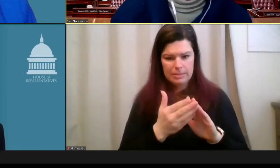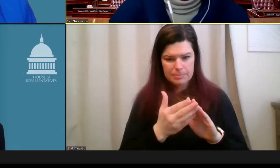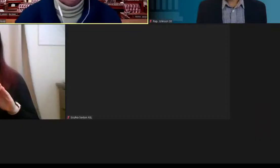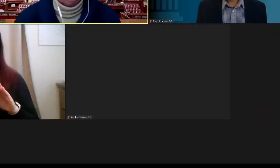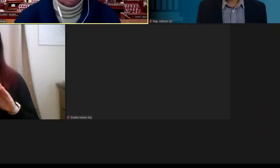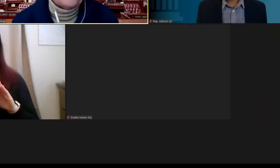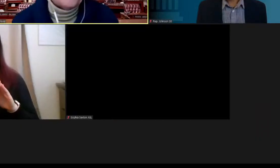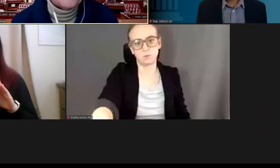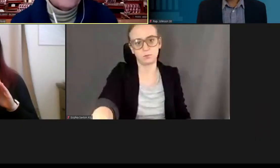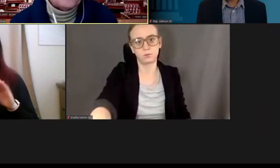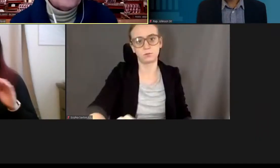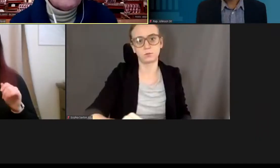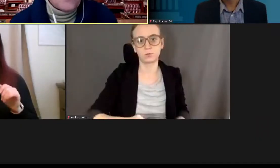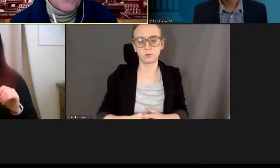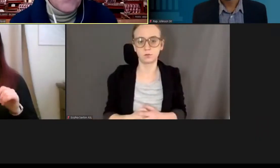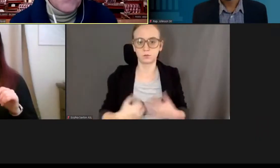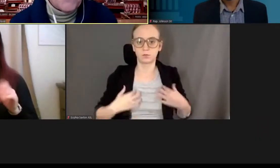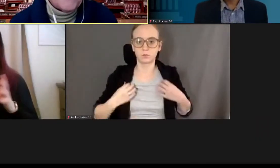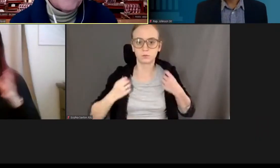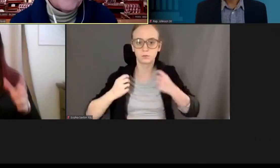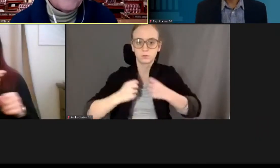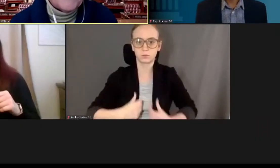take.